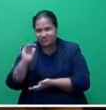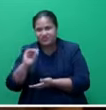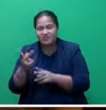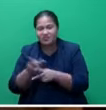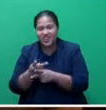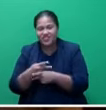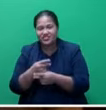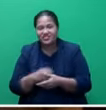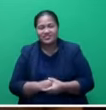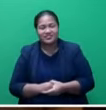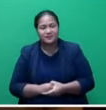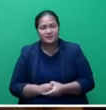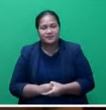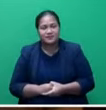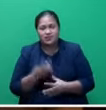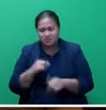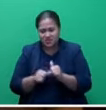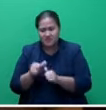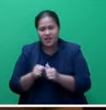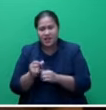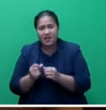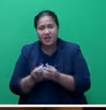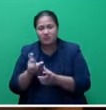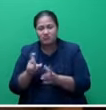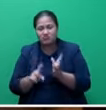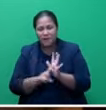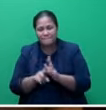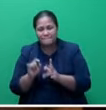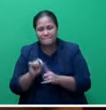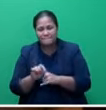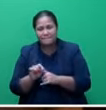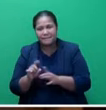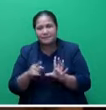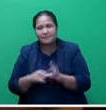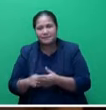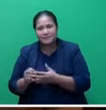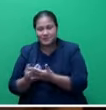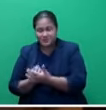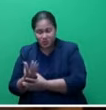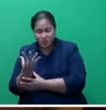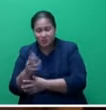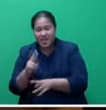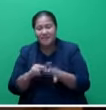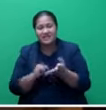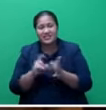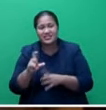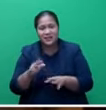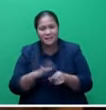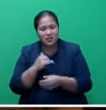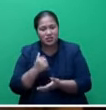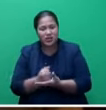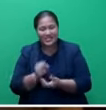better crop yield, Mr. Speaker, FSC will ensure that the seasonal plant